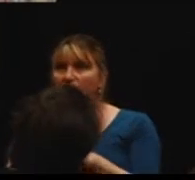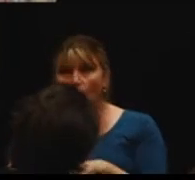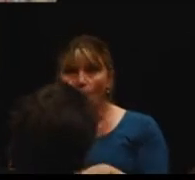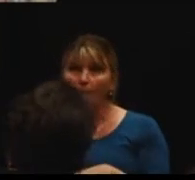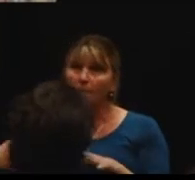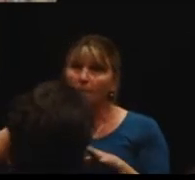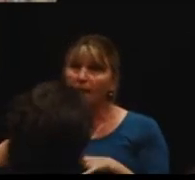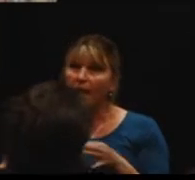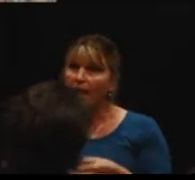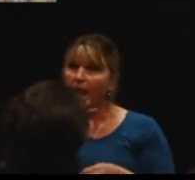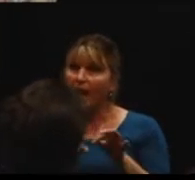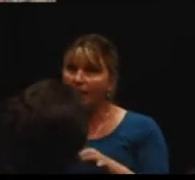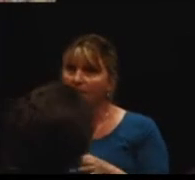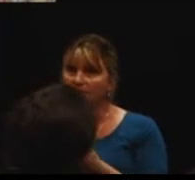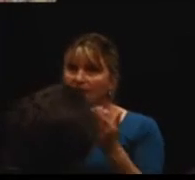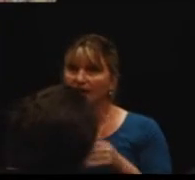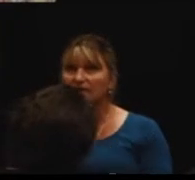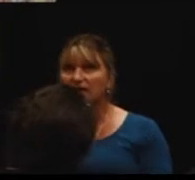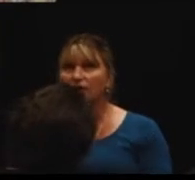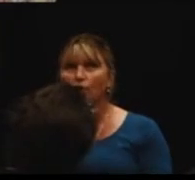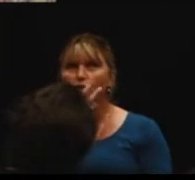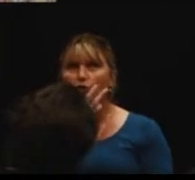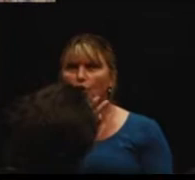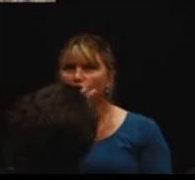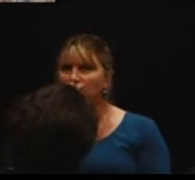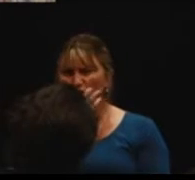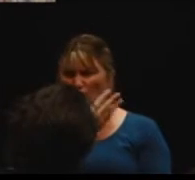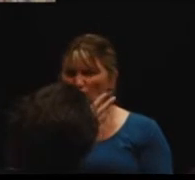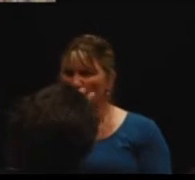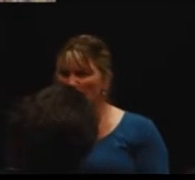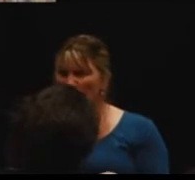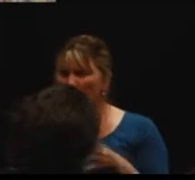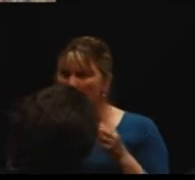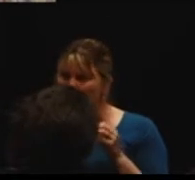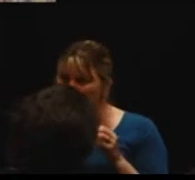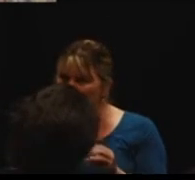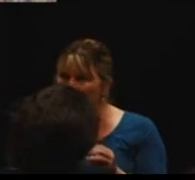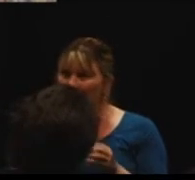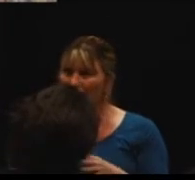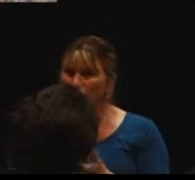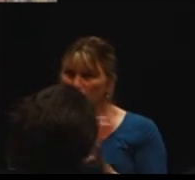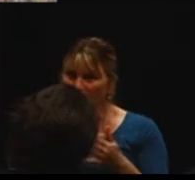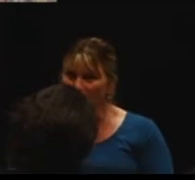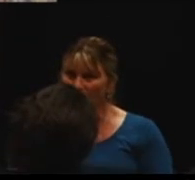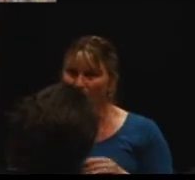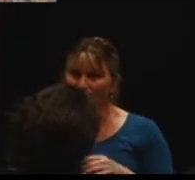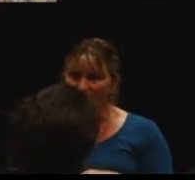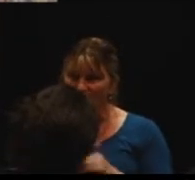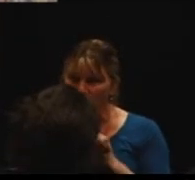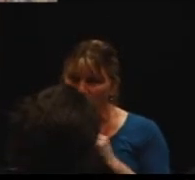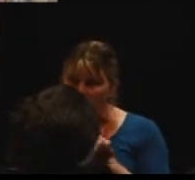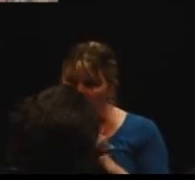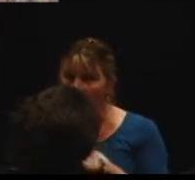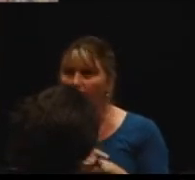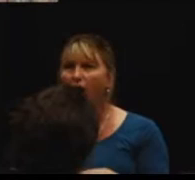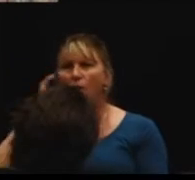predicted $32.4 billion flowing out of ultra-fast broadband. Boston Consulting Group found similar things, so that's all good. But I worry about the